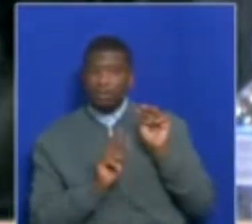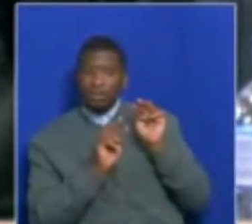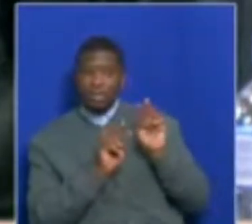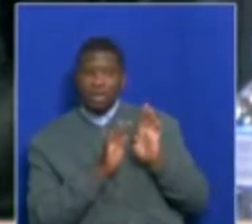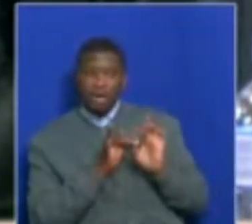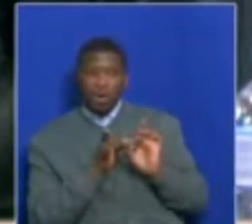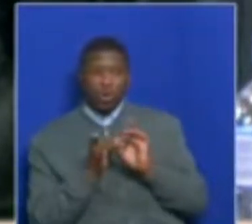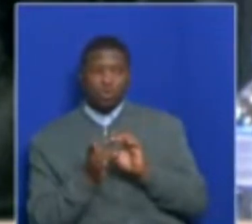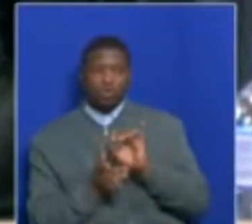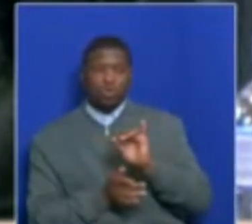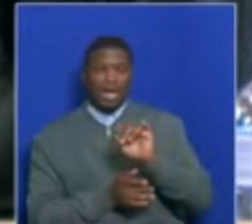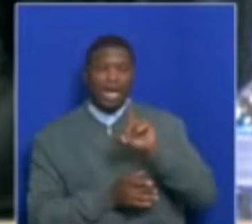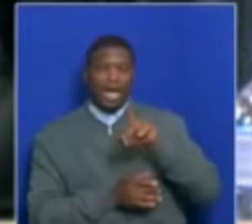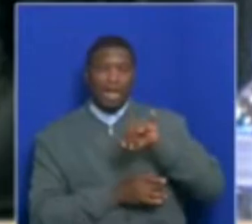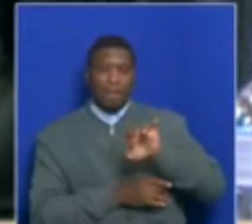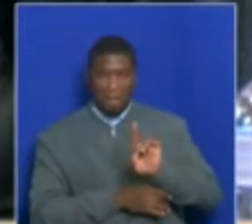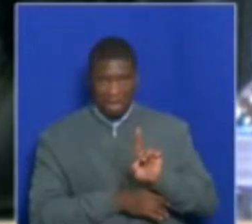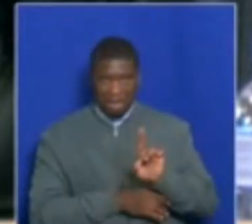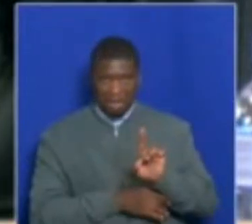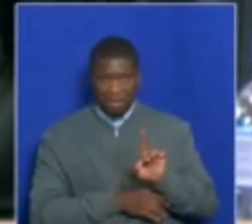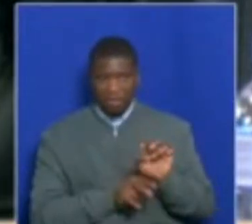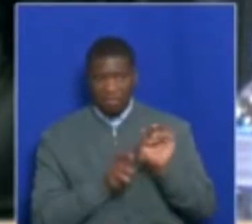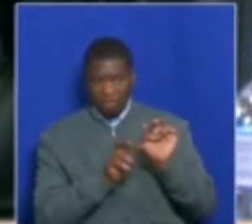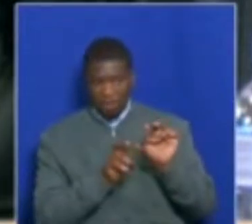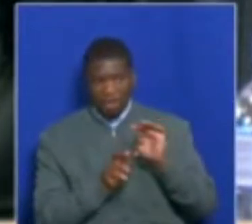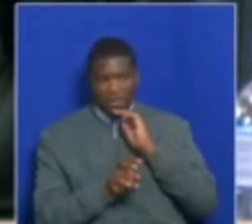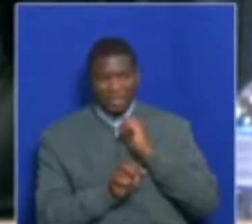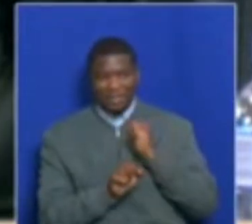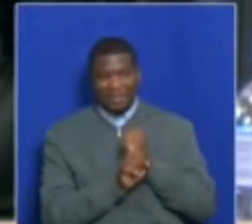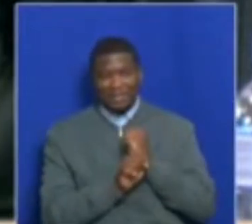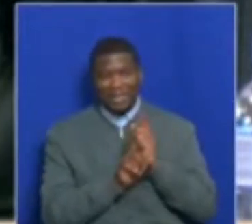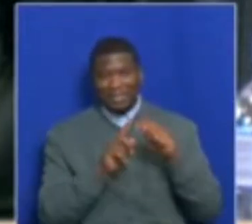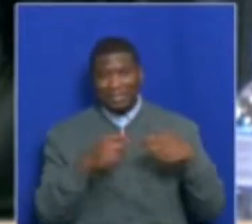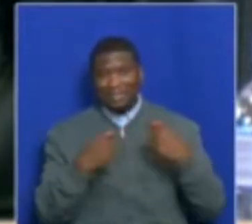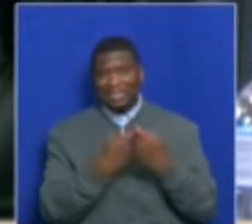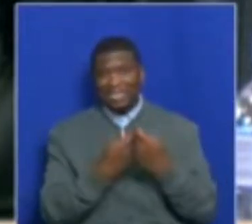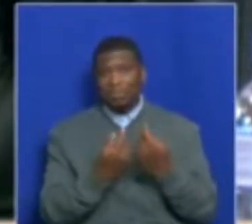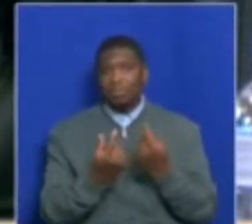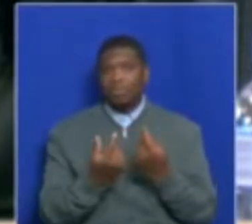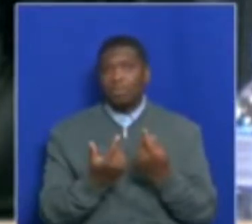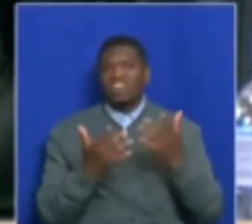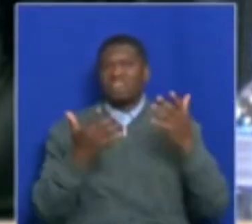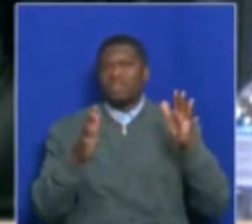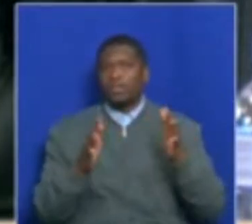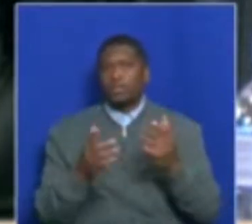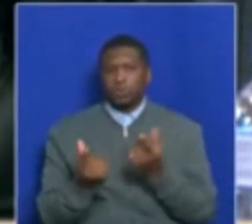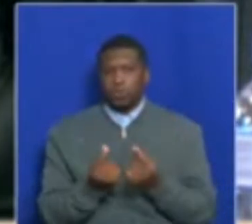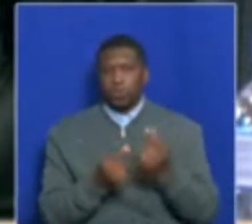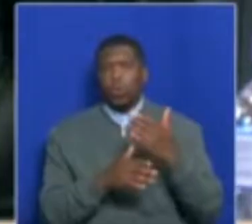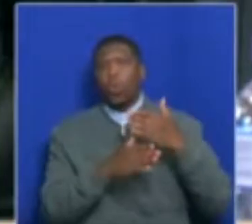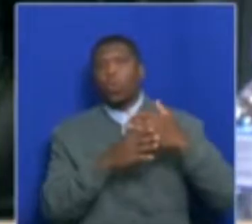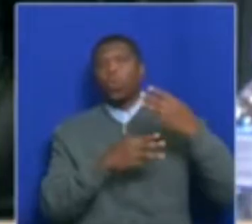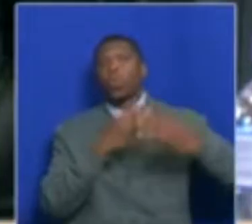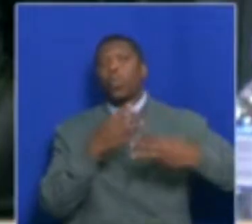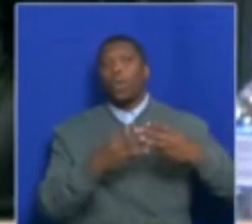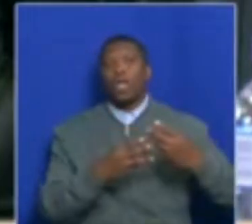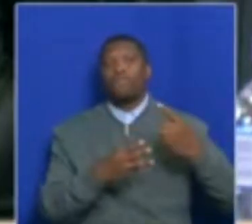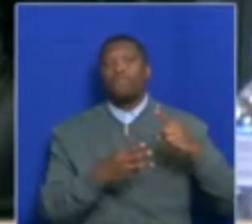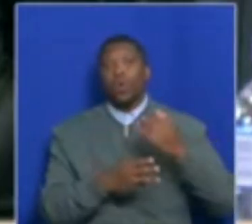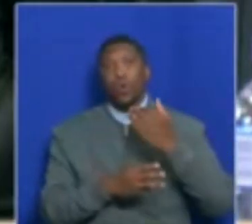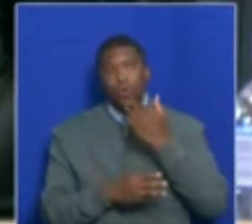appears to have been doing work or did the killing on behalf of the